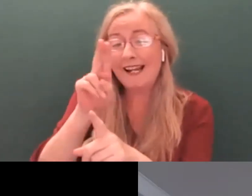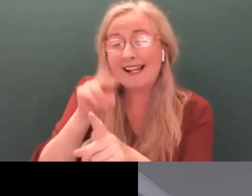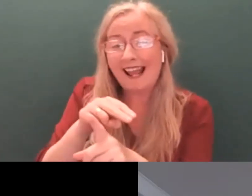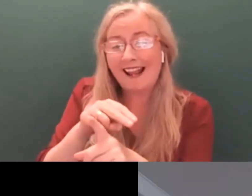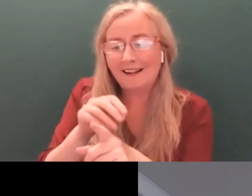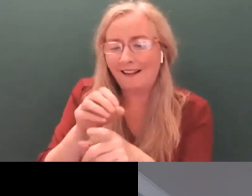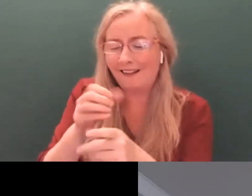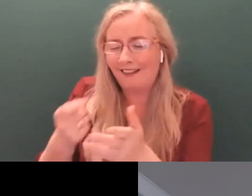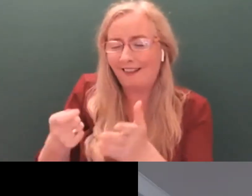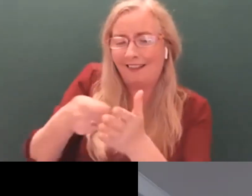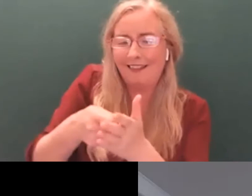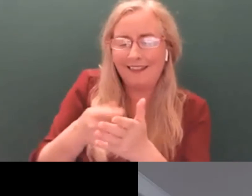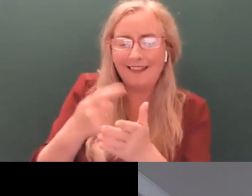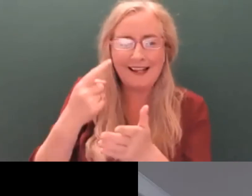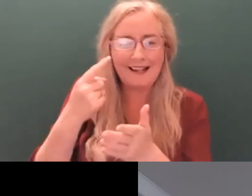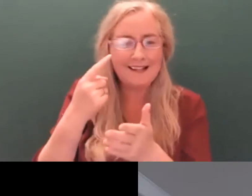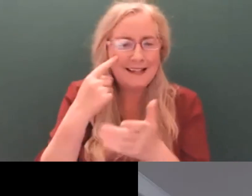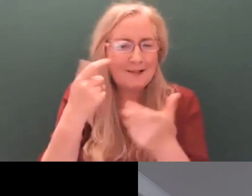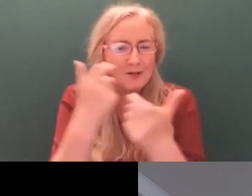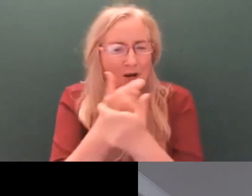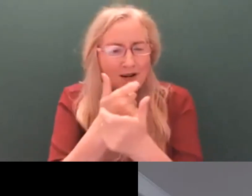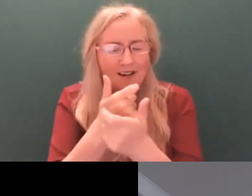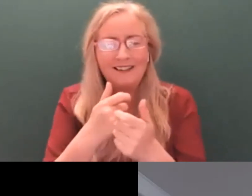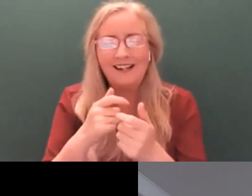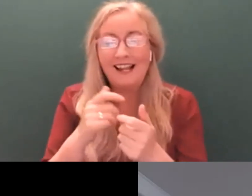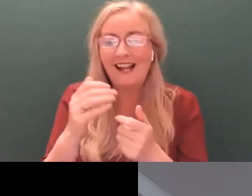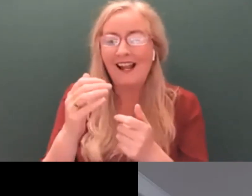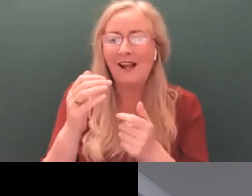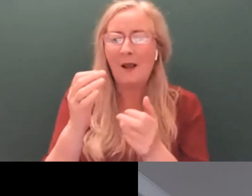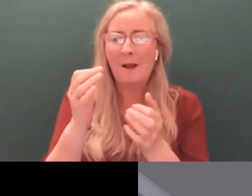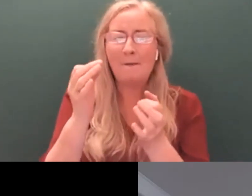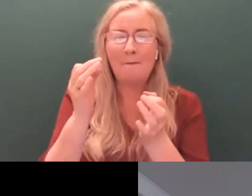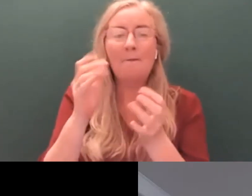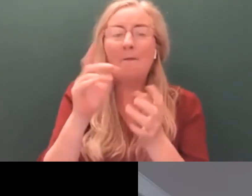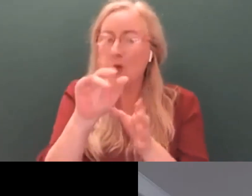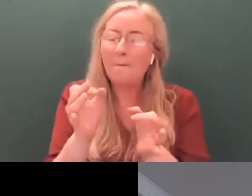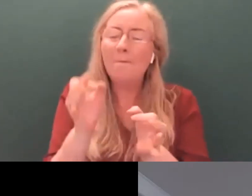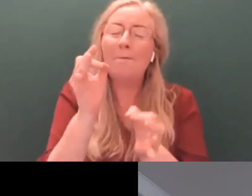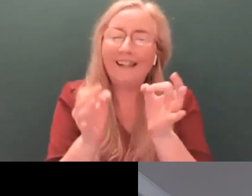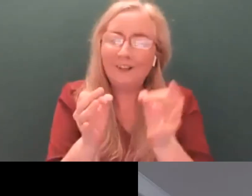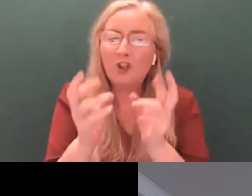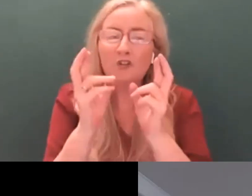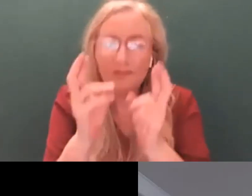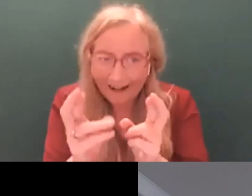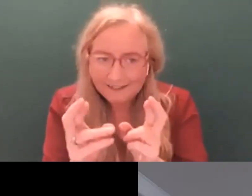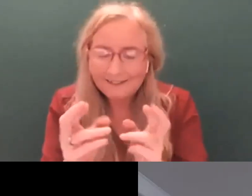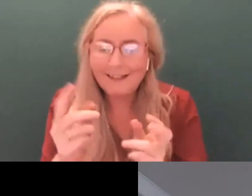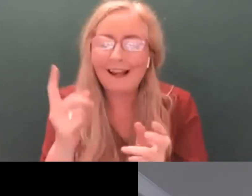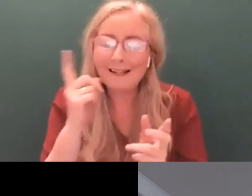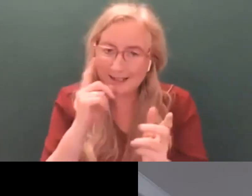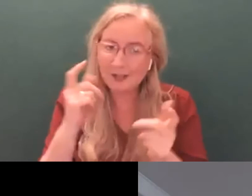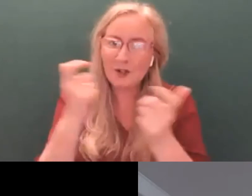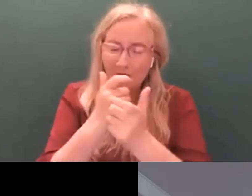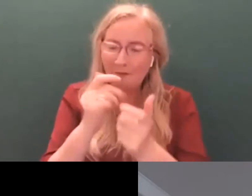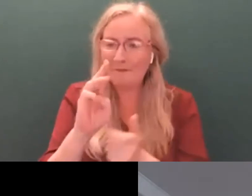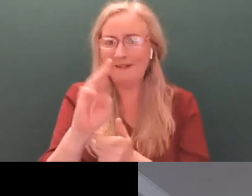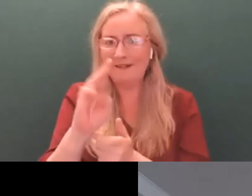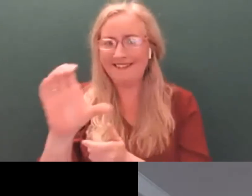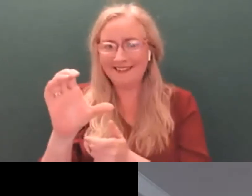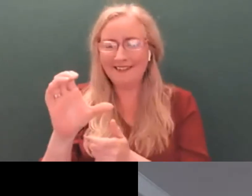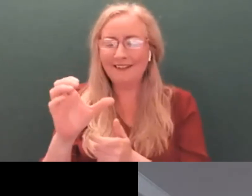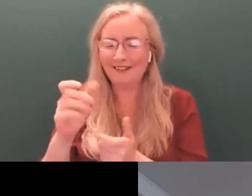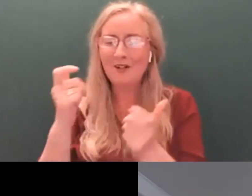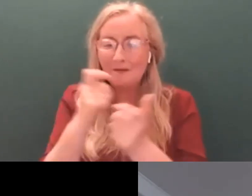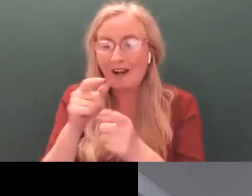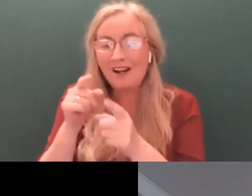humor, your politically correct sense of humor rip on Twitter and